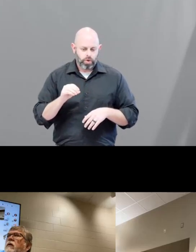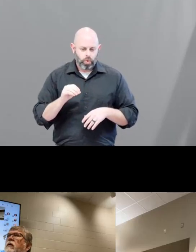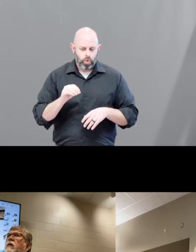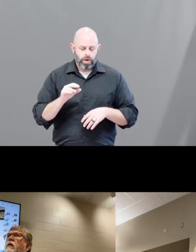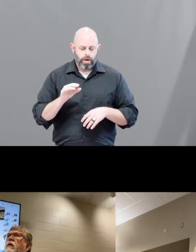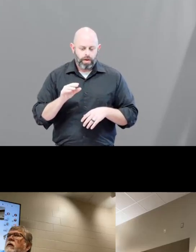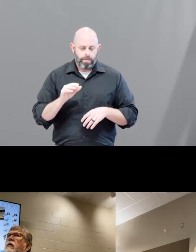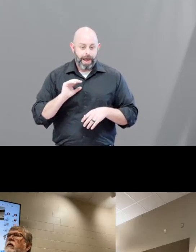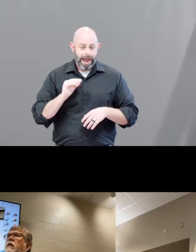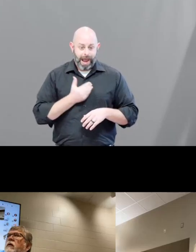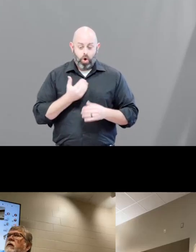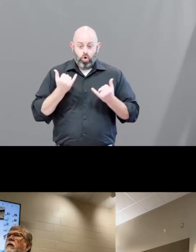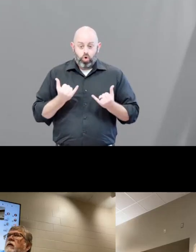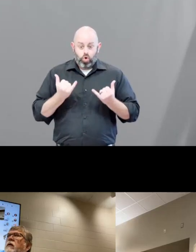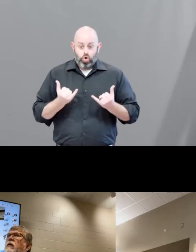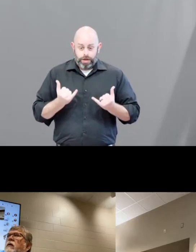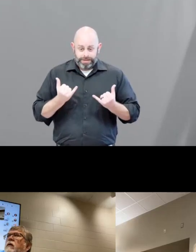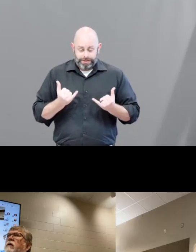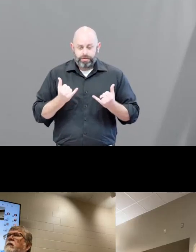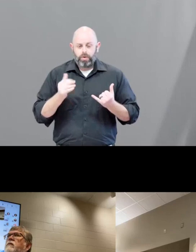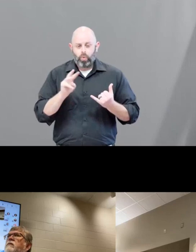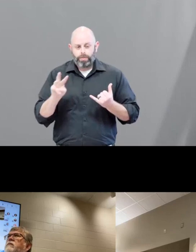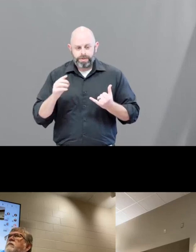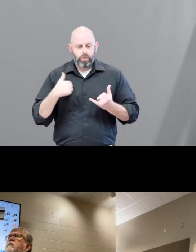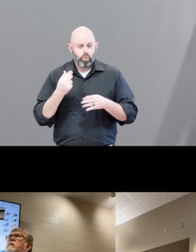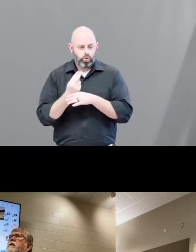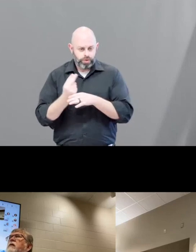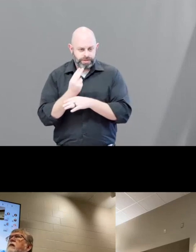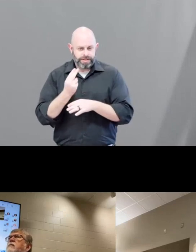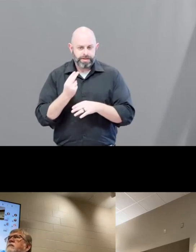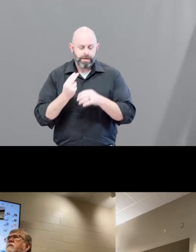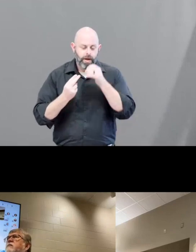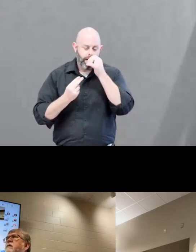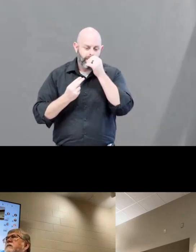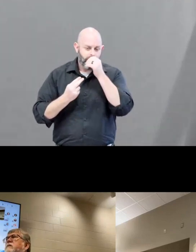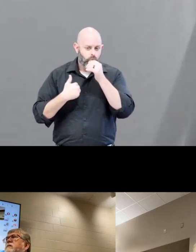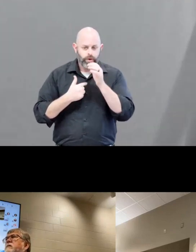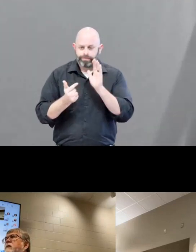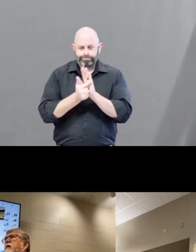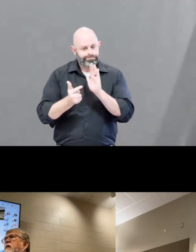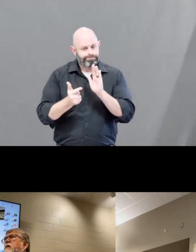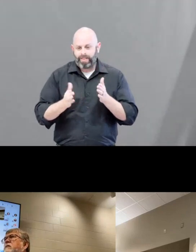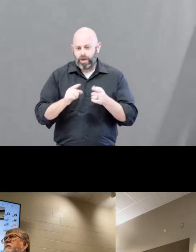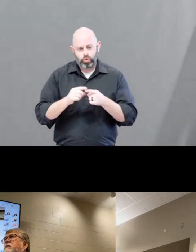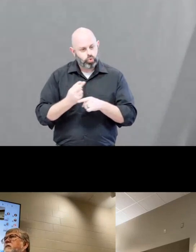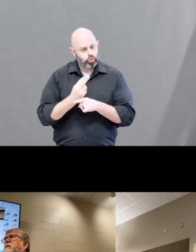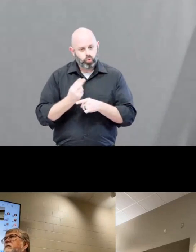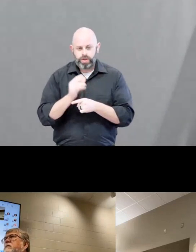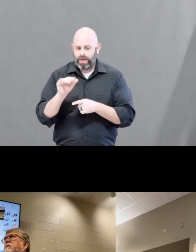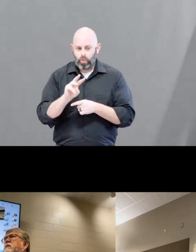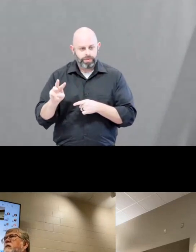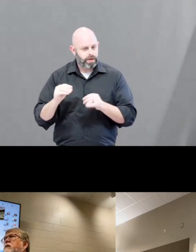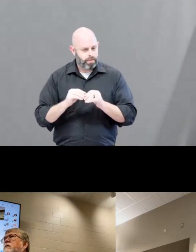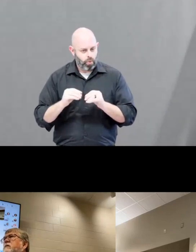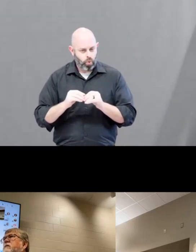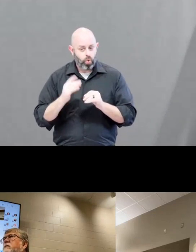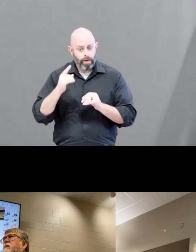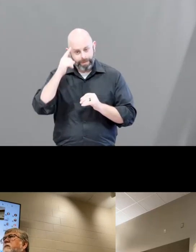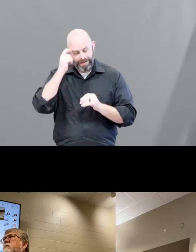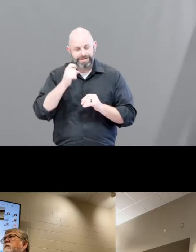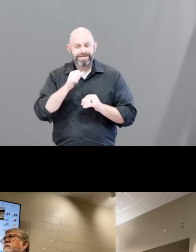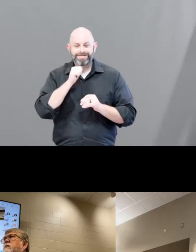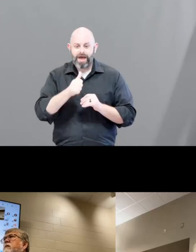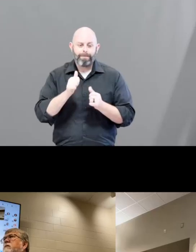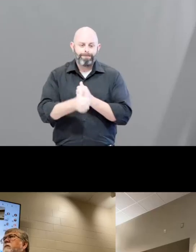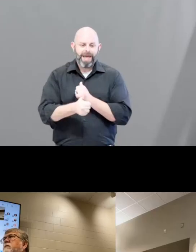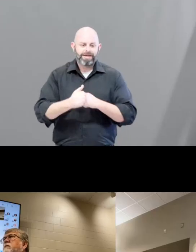current website that we are using, we are no longer allowed to use because it's not